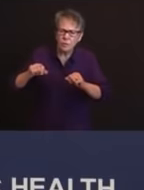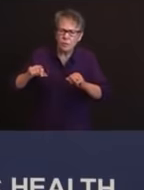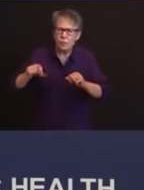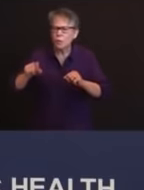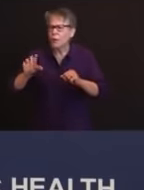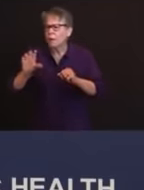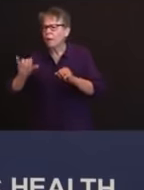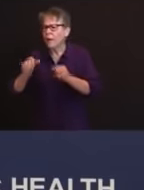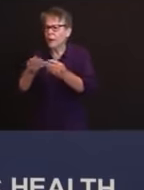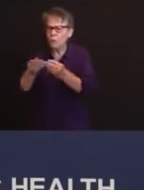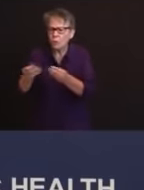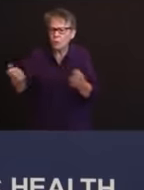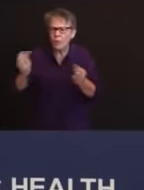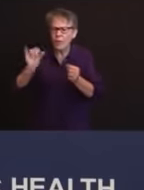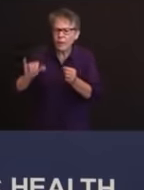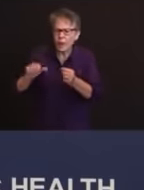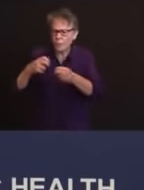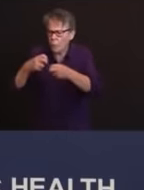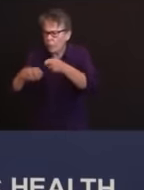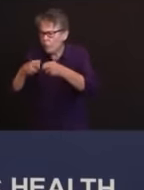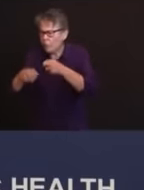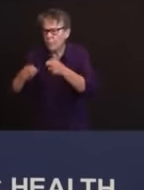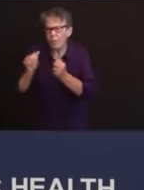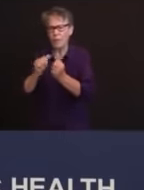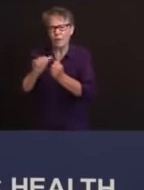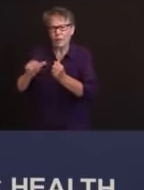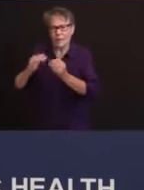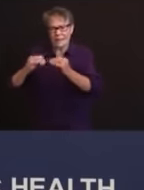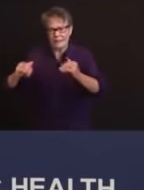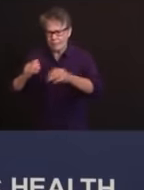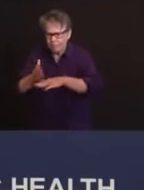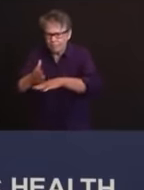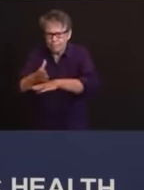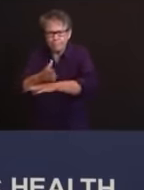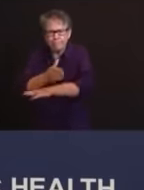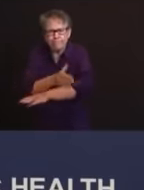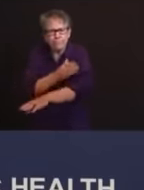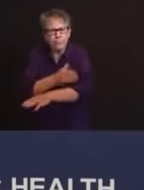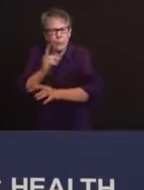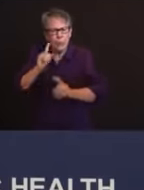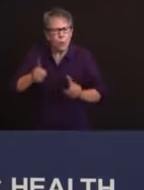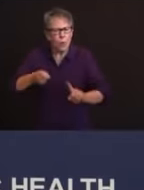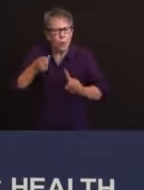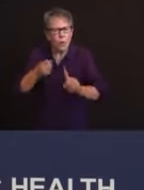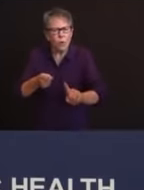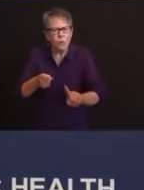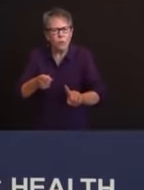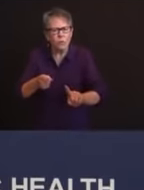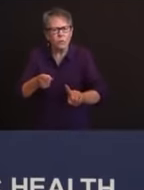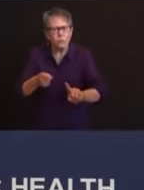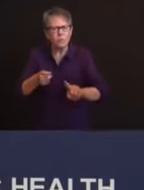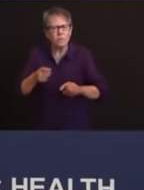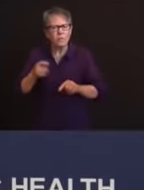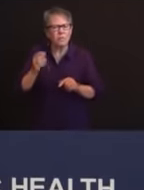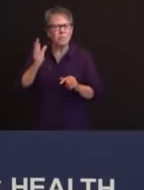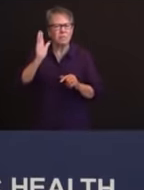do. It's like November 16 or something like that. Does that sound right? So we'll make it by then. Thank you. We'll come down to Daniel and then come around the